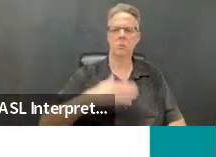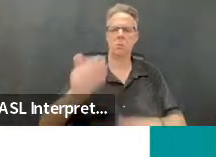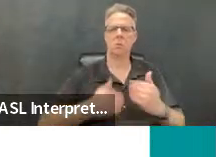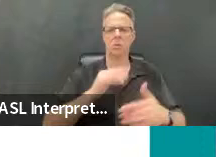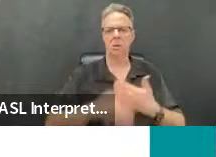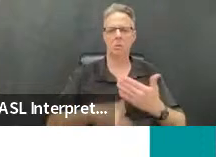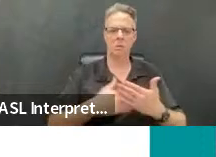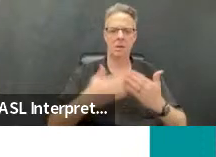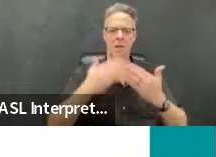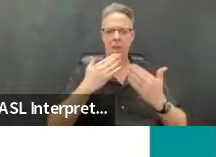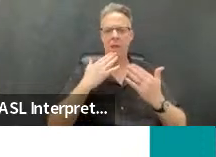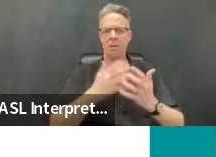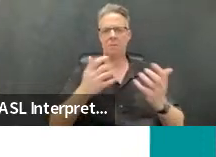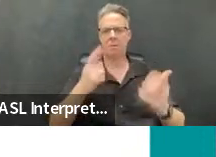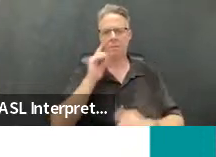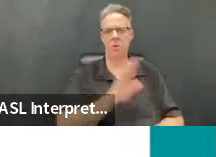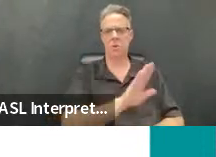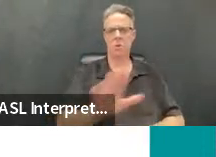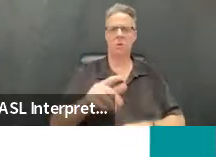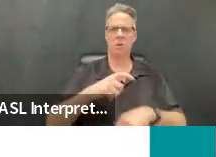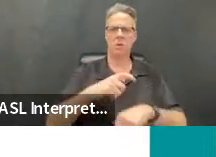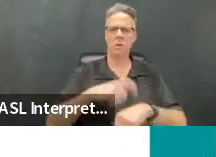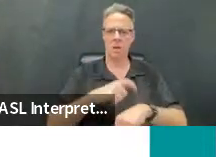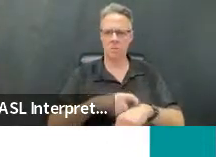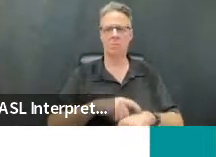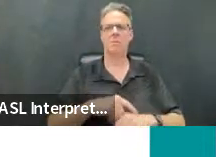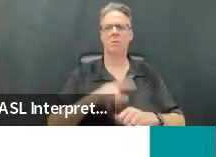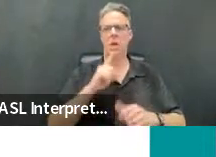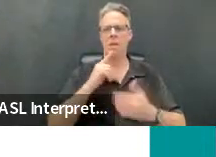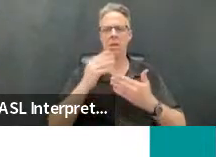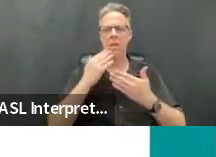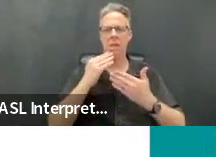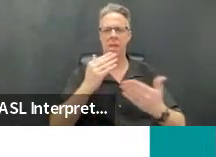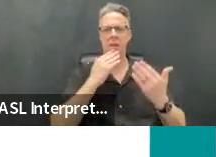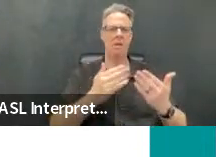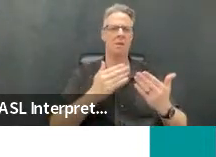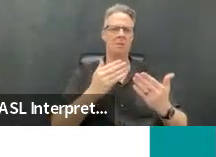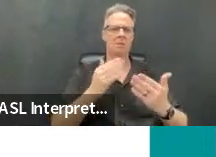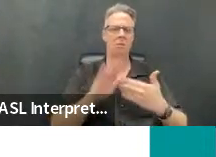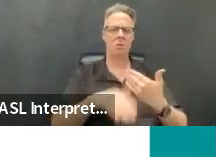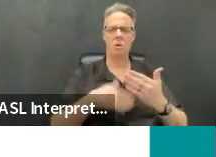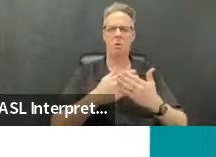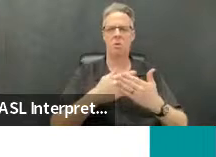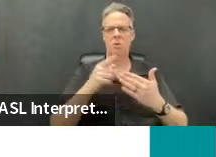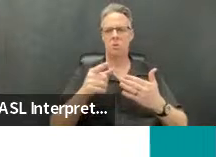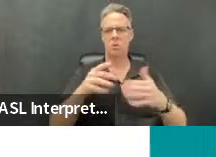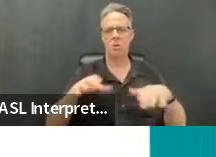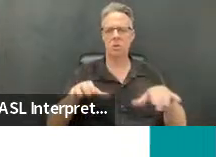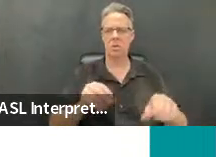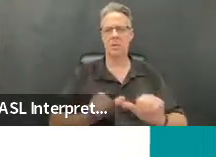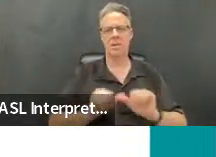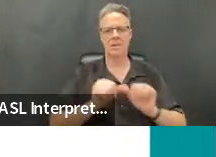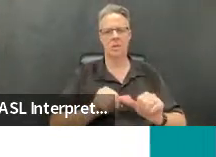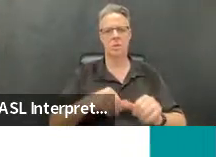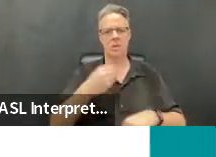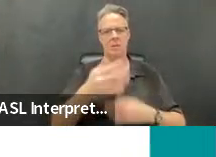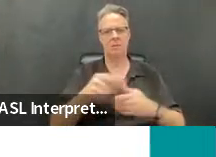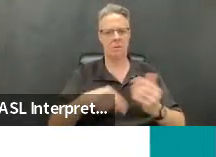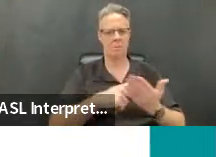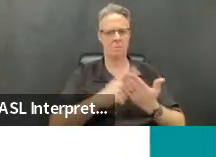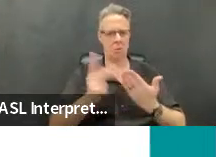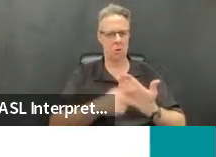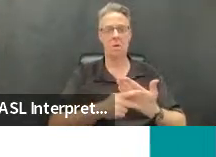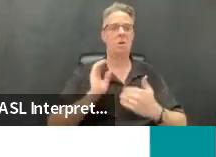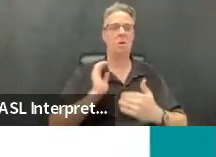you so very, very much for your time and everything that you have given and are giving and will continue to give to this program. But our